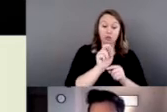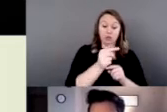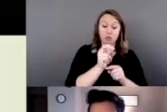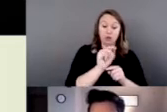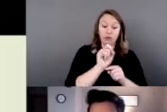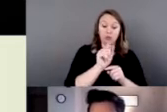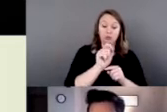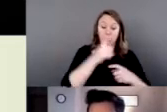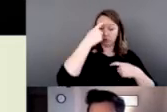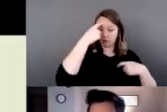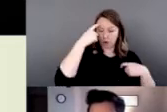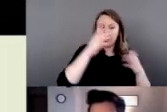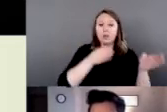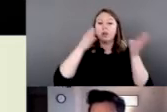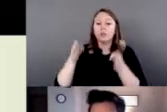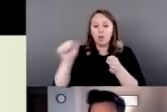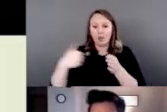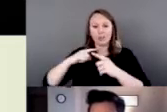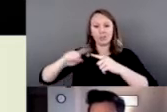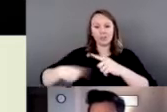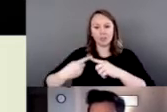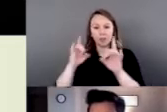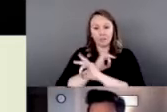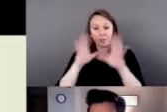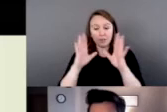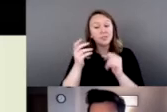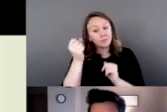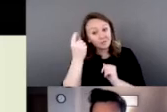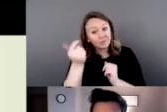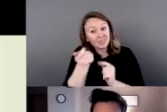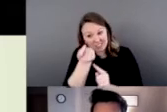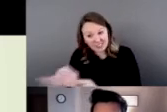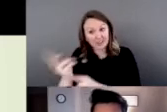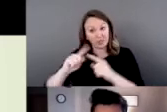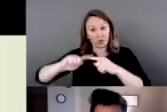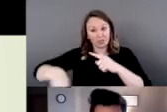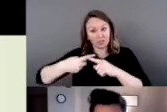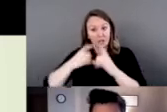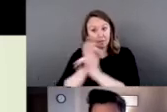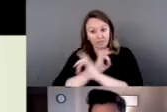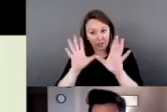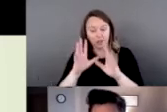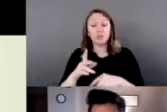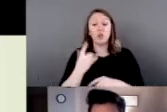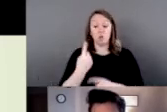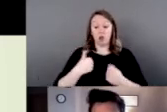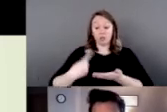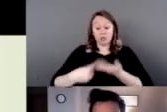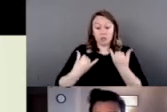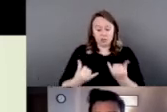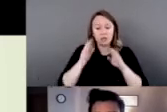of violence. The one that I'm going to talk about is the one relating to children. The children, according to